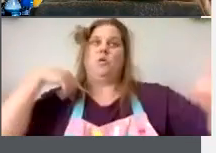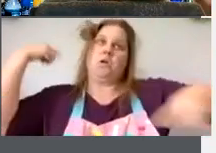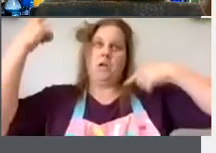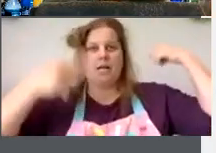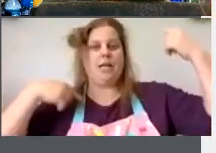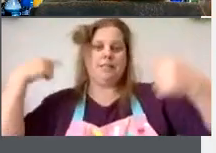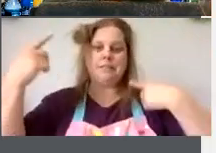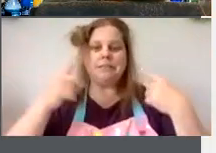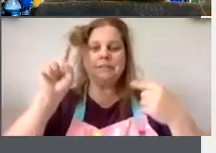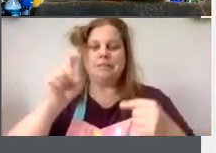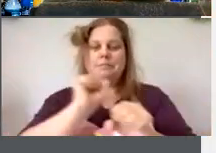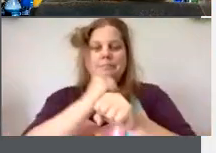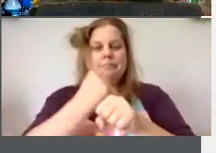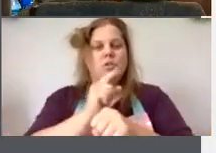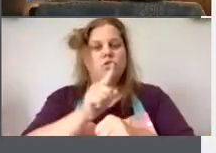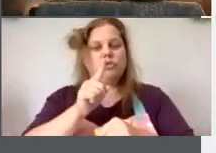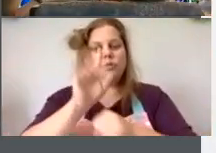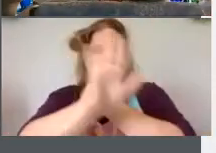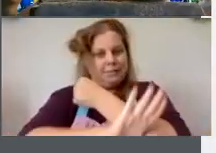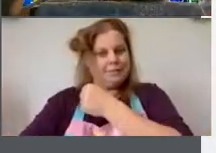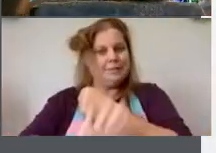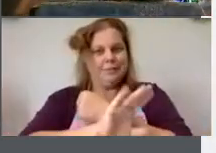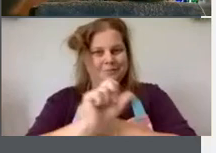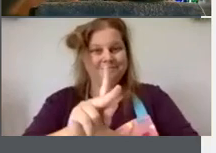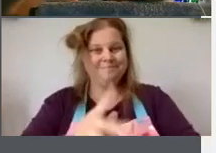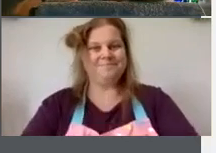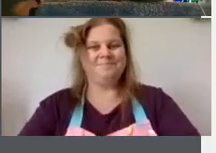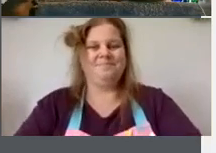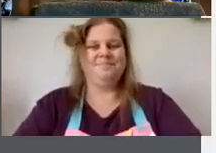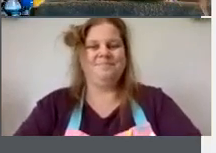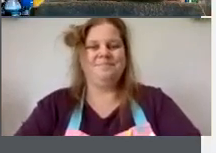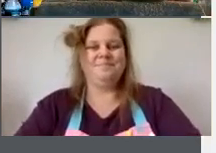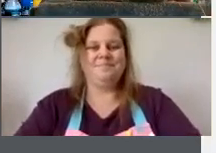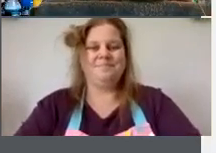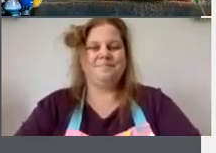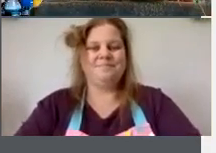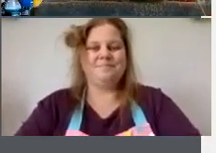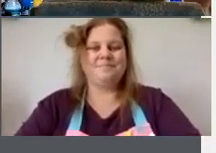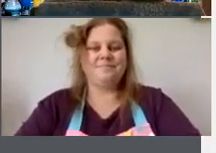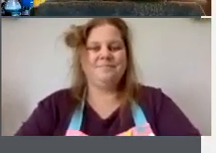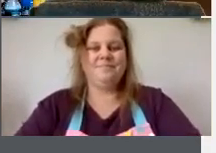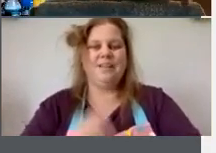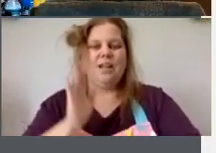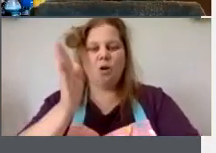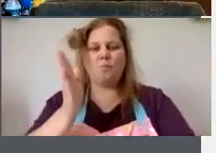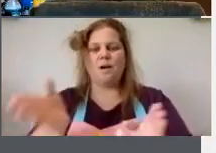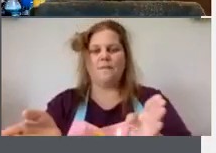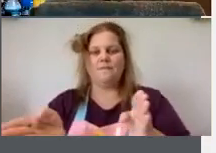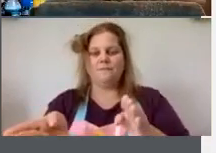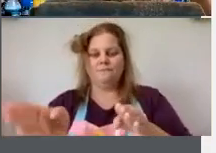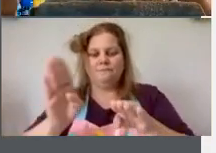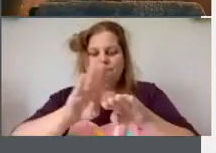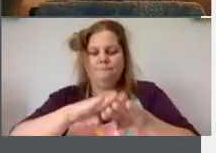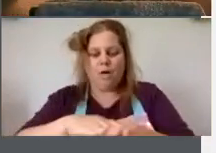that we are protected. All right, folks, here we go. I am going to fold this